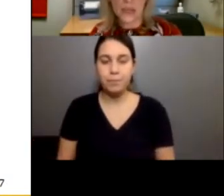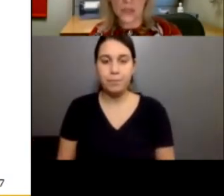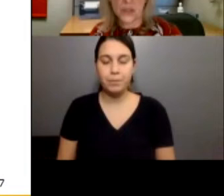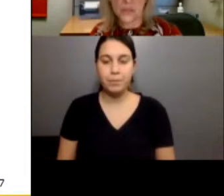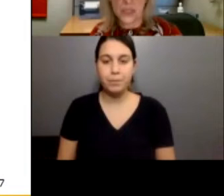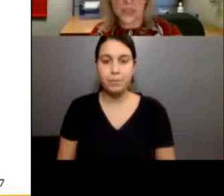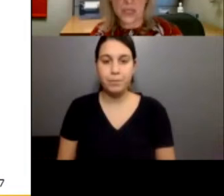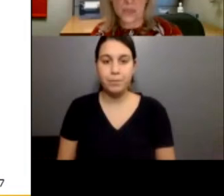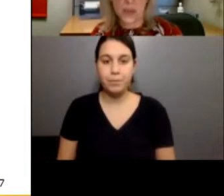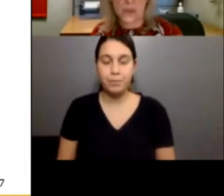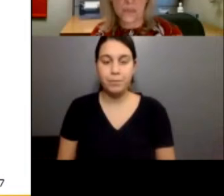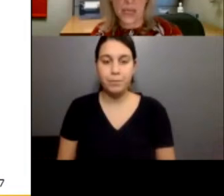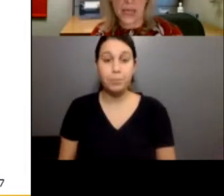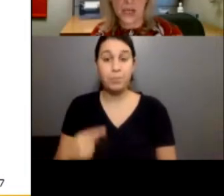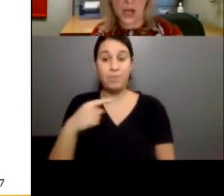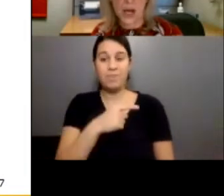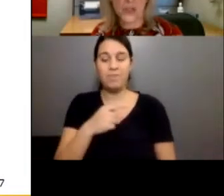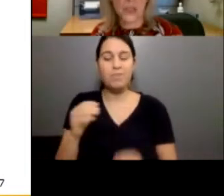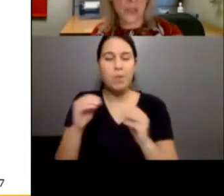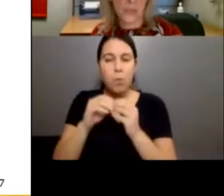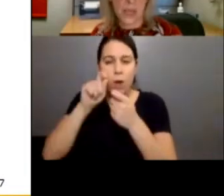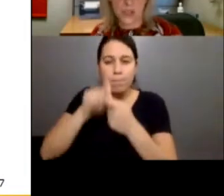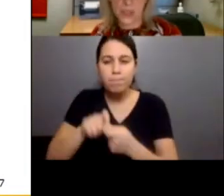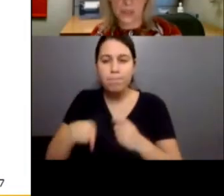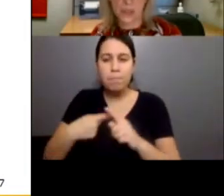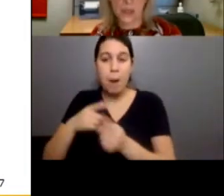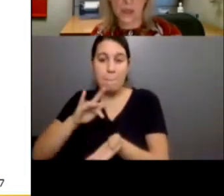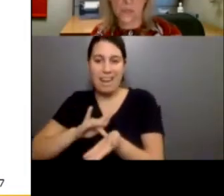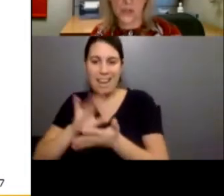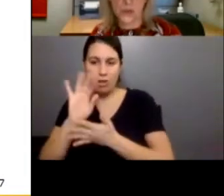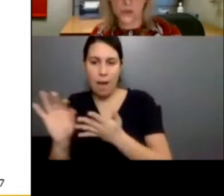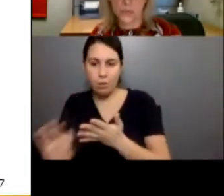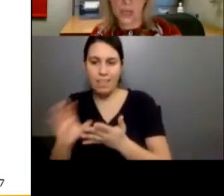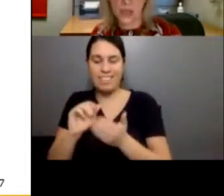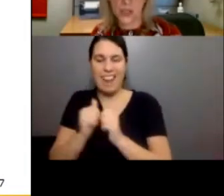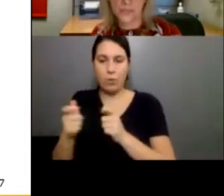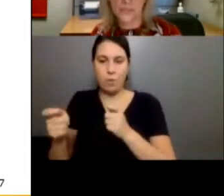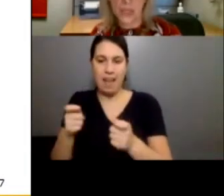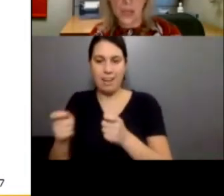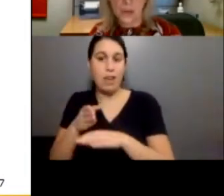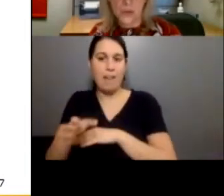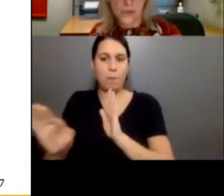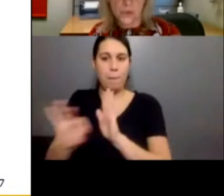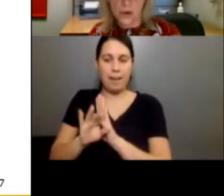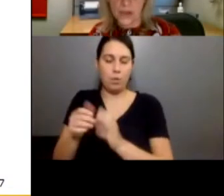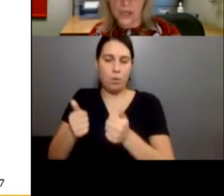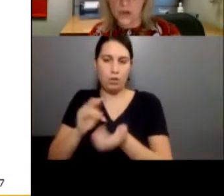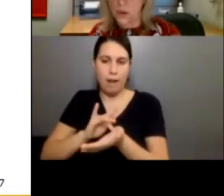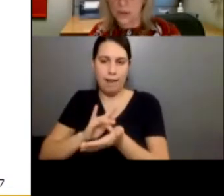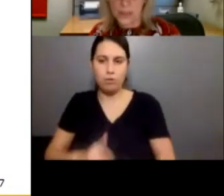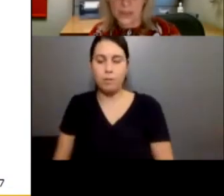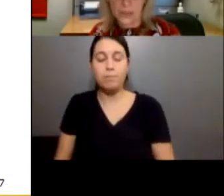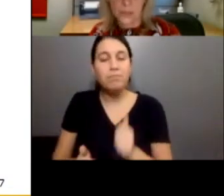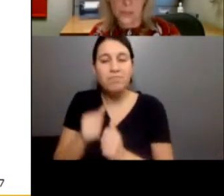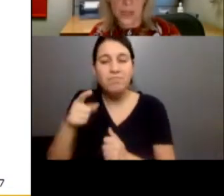This slide goes into more detail about medication options and management once you choose a medication. Most of you already know